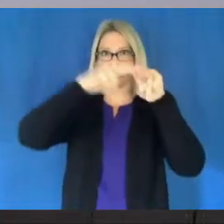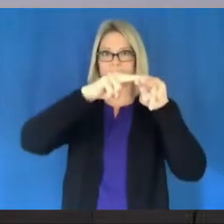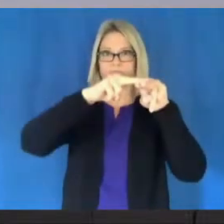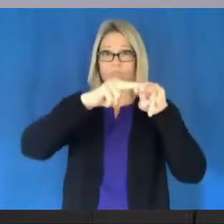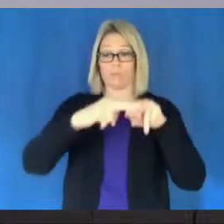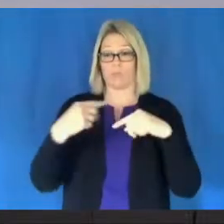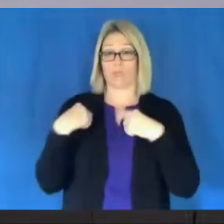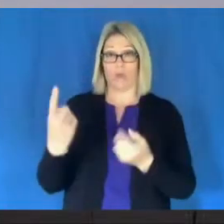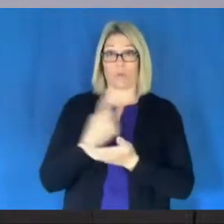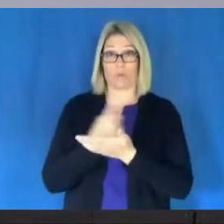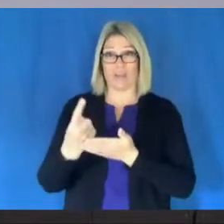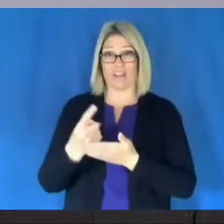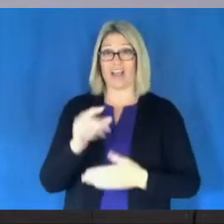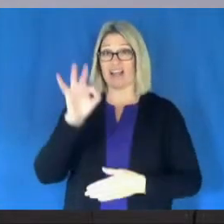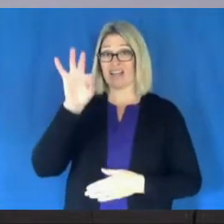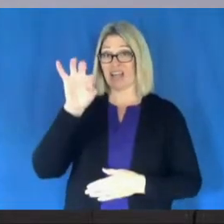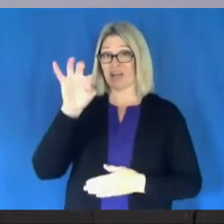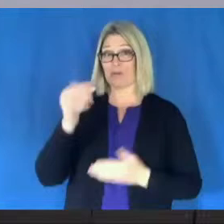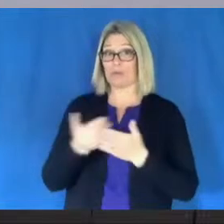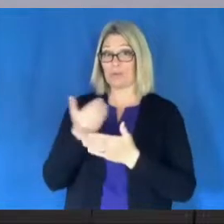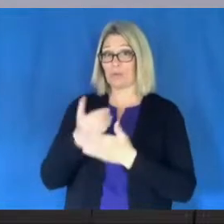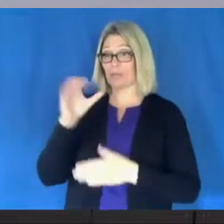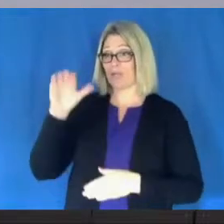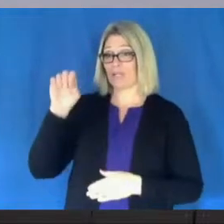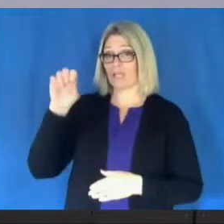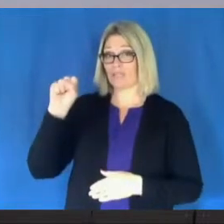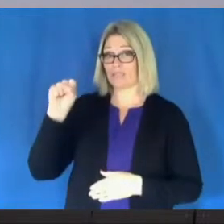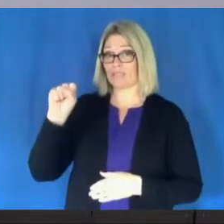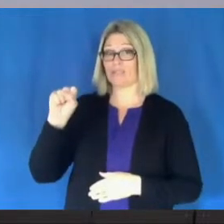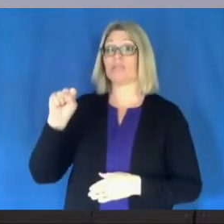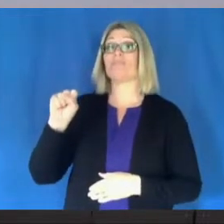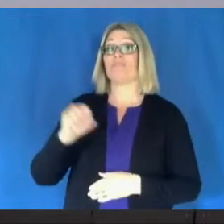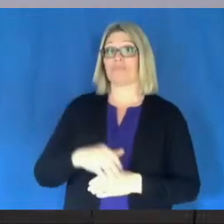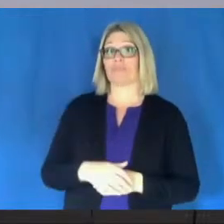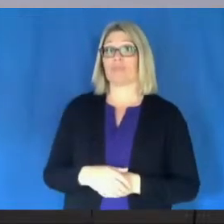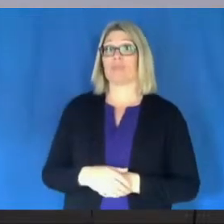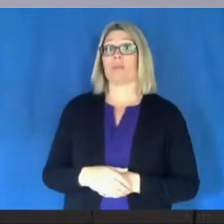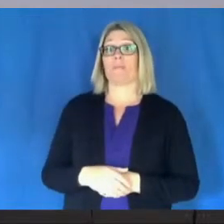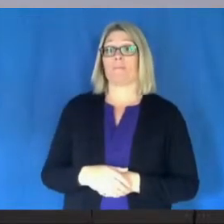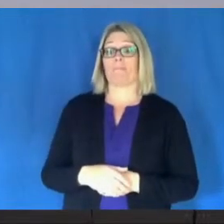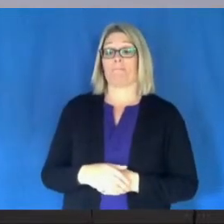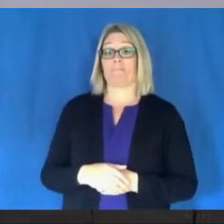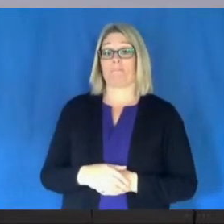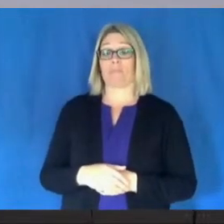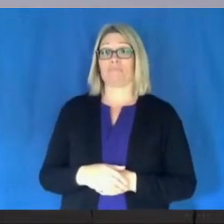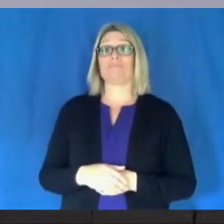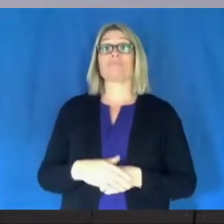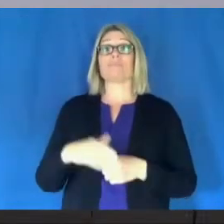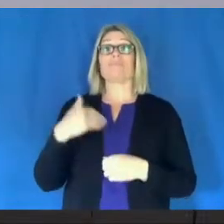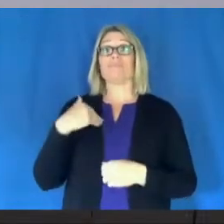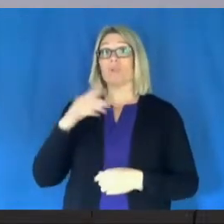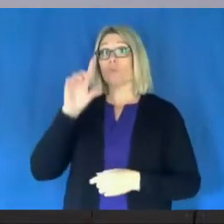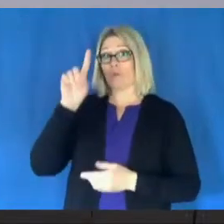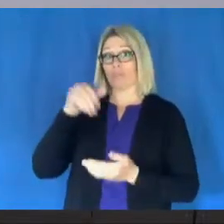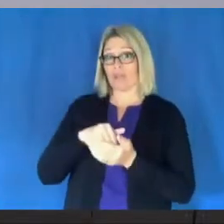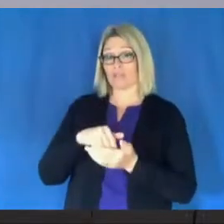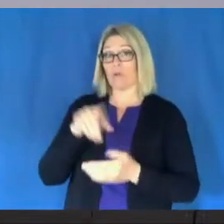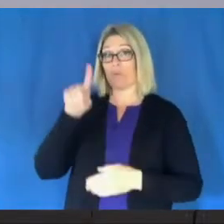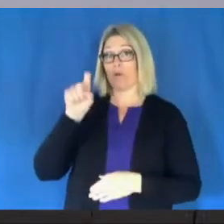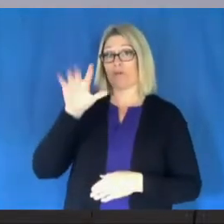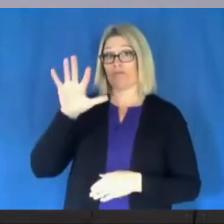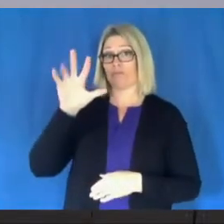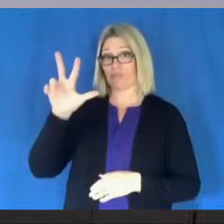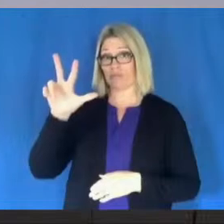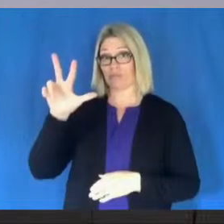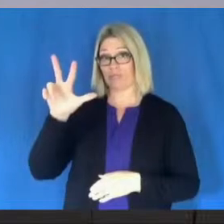week, almost 900 new cases were reported in the region, and currently there are 1,153 active cases